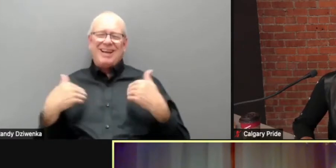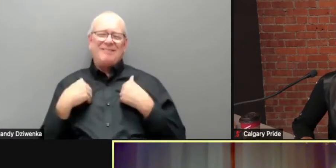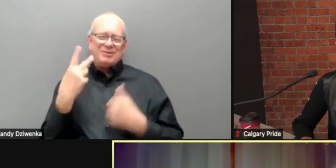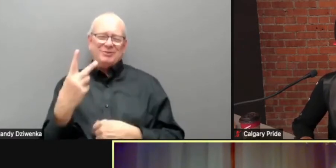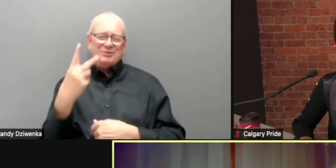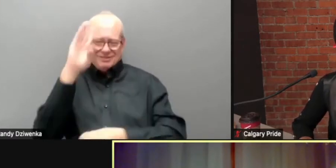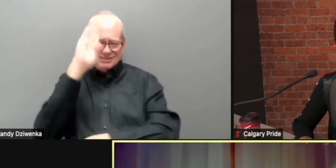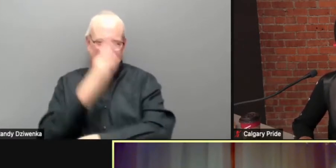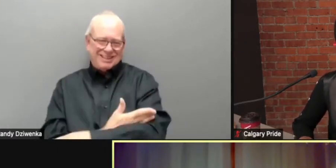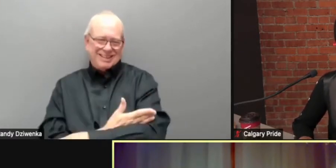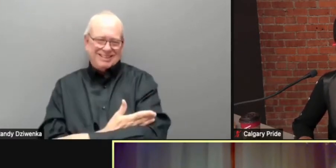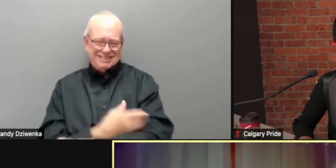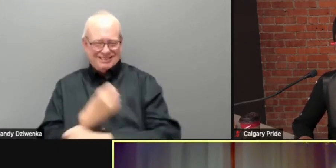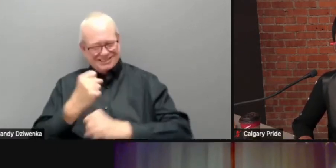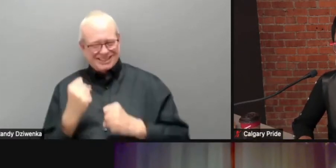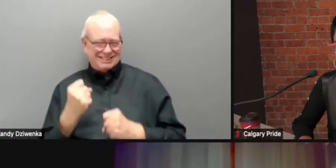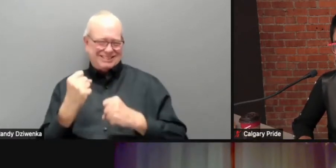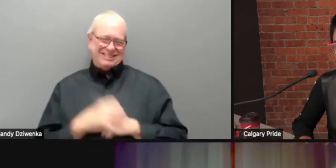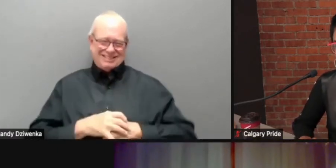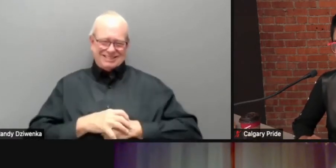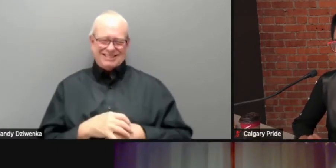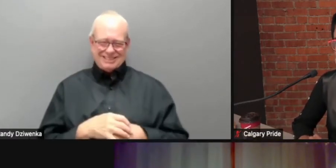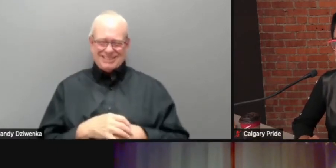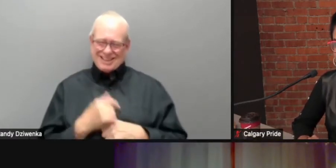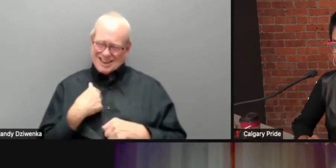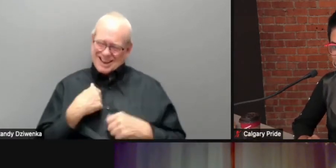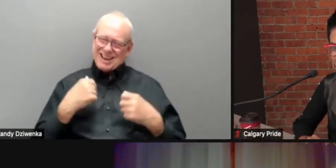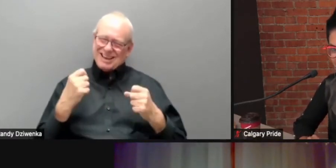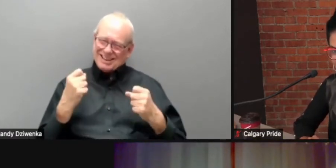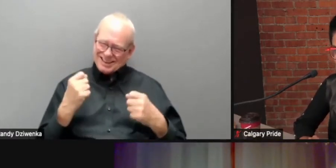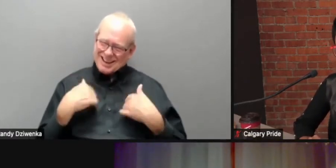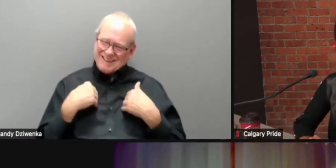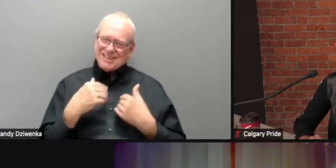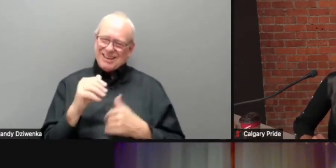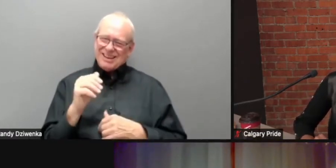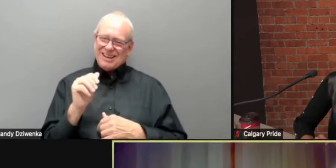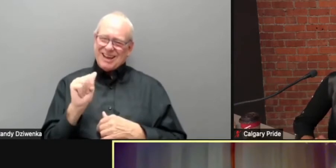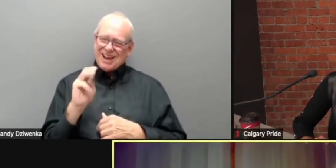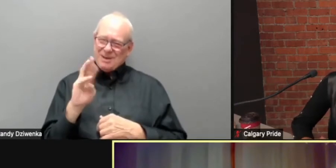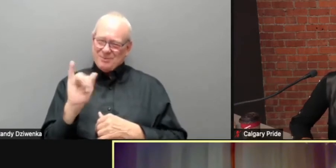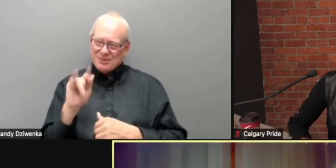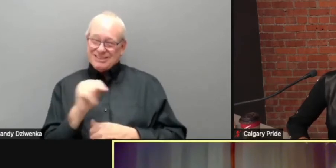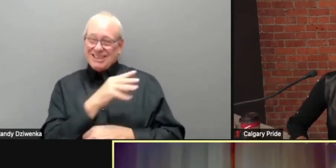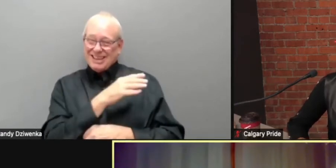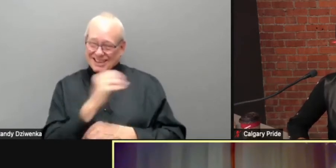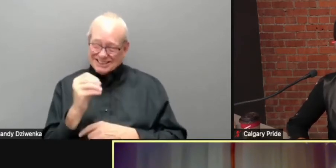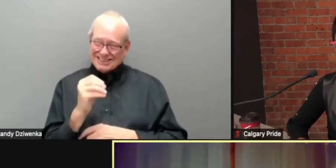I got him and Nicholas. Yeah, you got 2 for 1. Yeah.